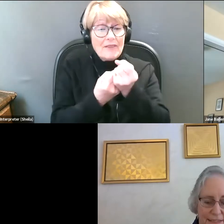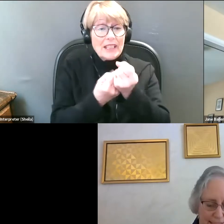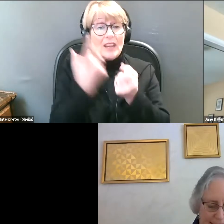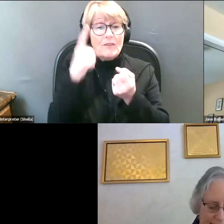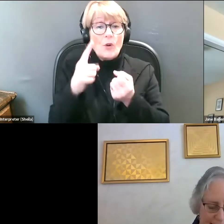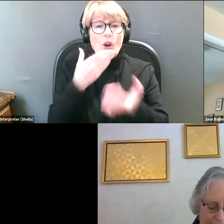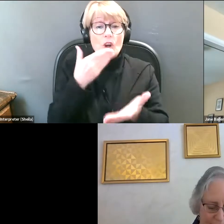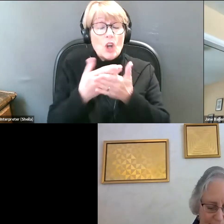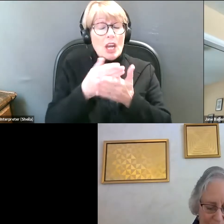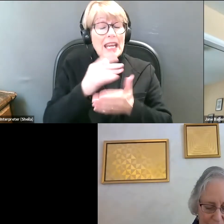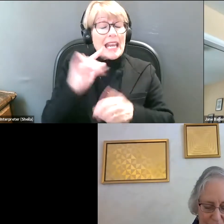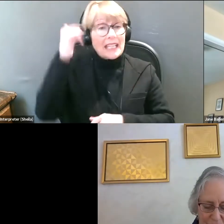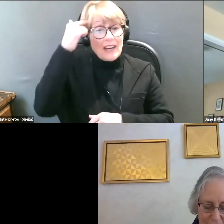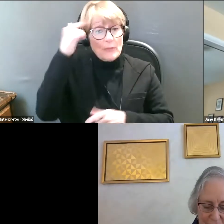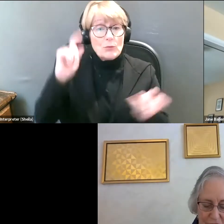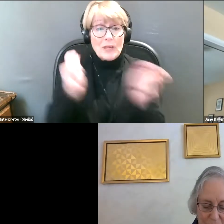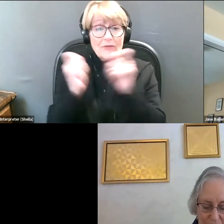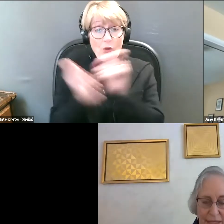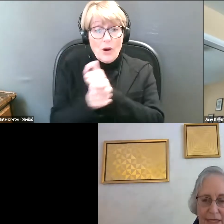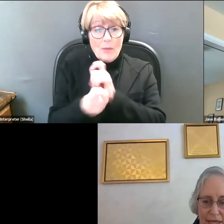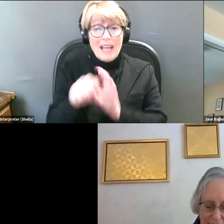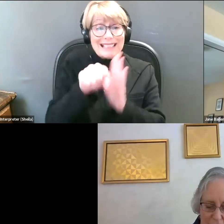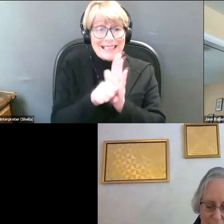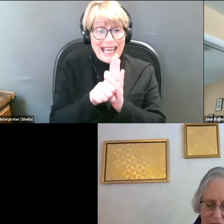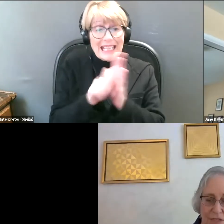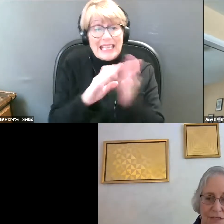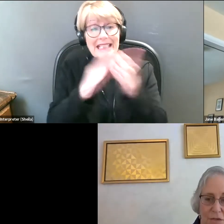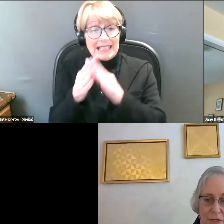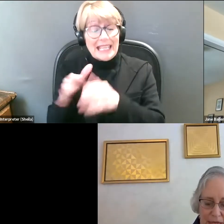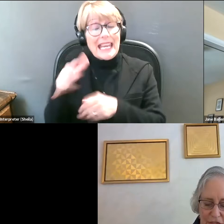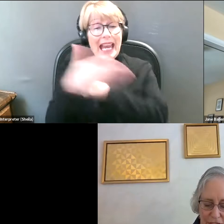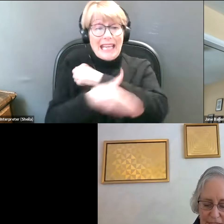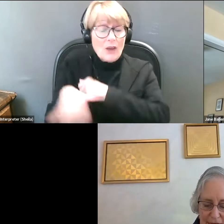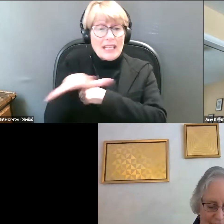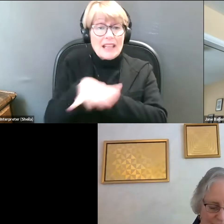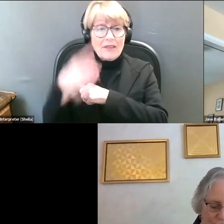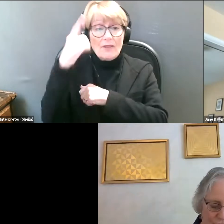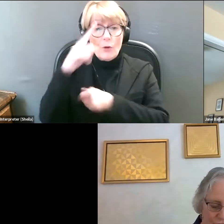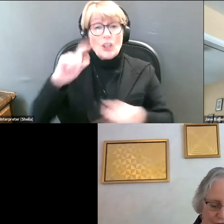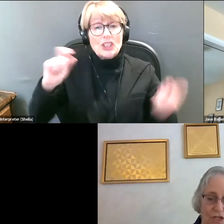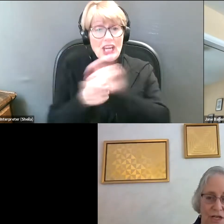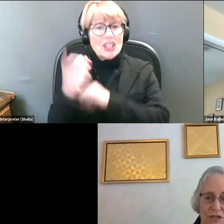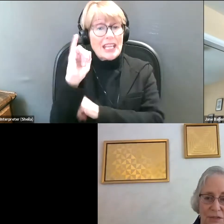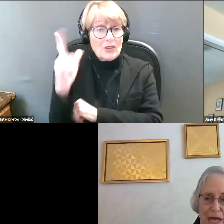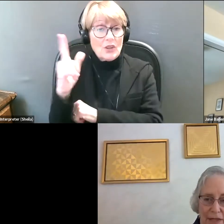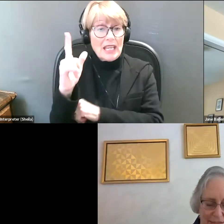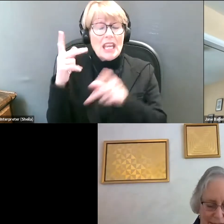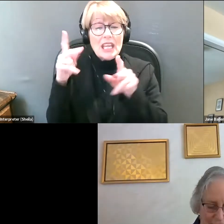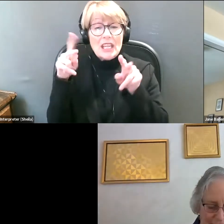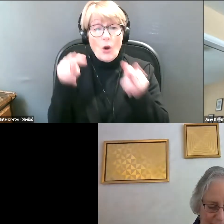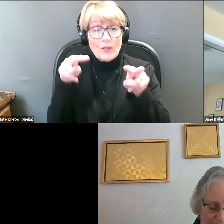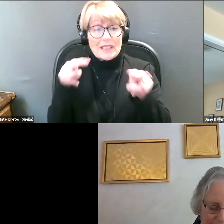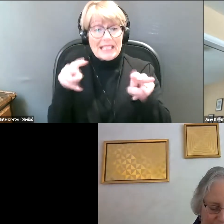state, city, and county level for Change Illinois. He oversees the creation and execution of Change's